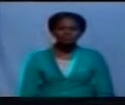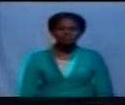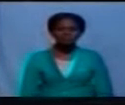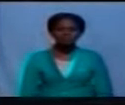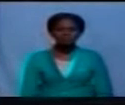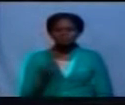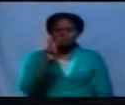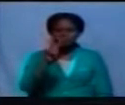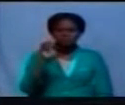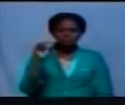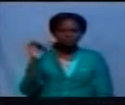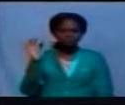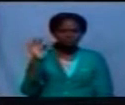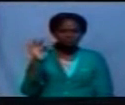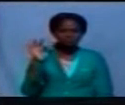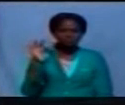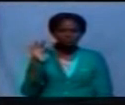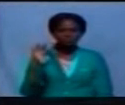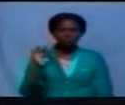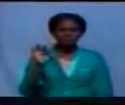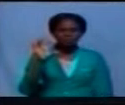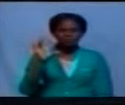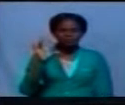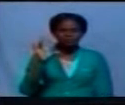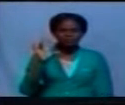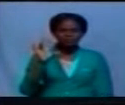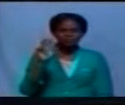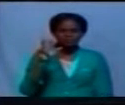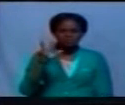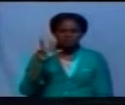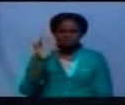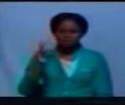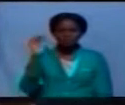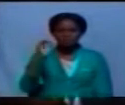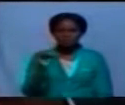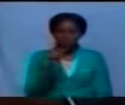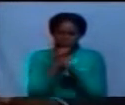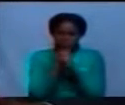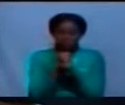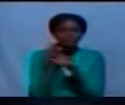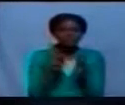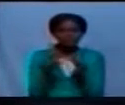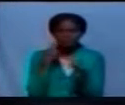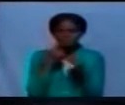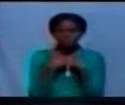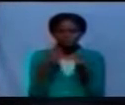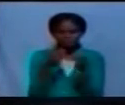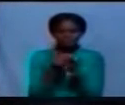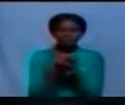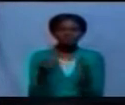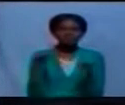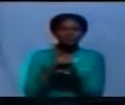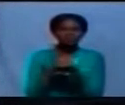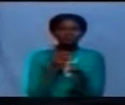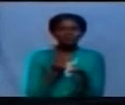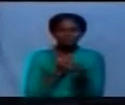In 2009, we were talking of just 37% of the adult population being financially included. We've jumped